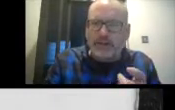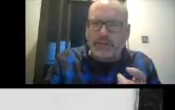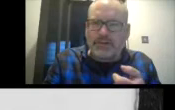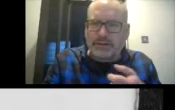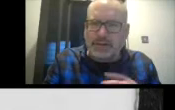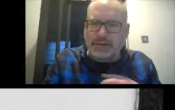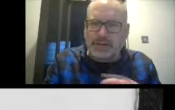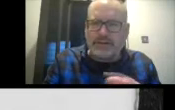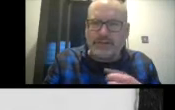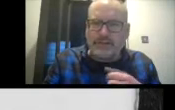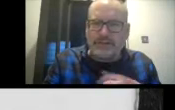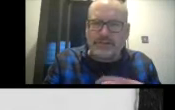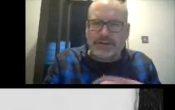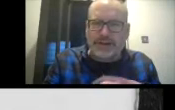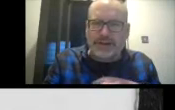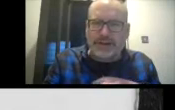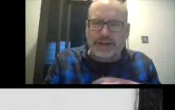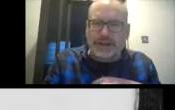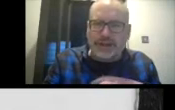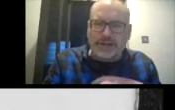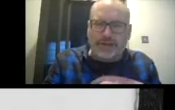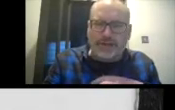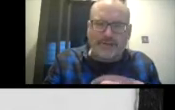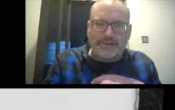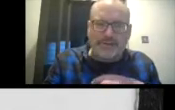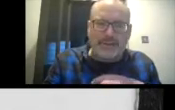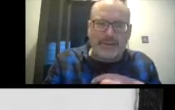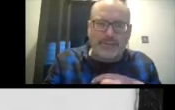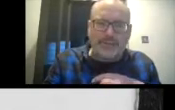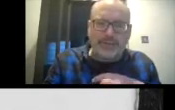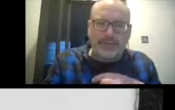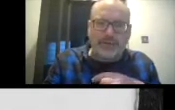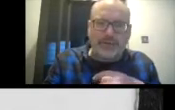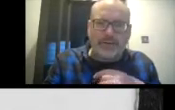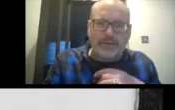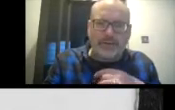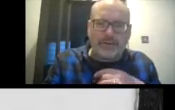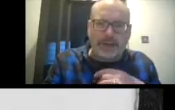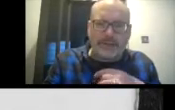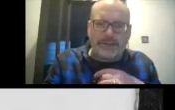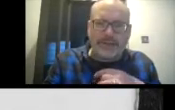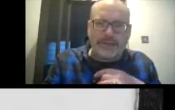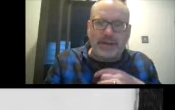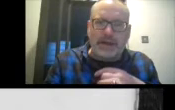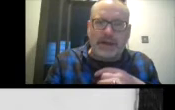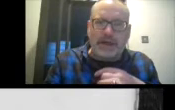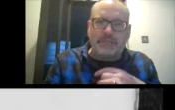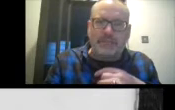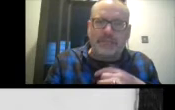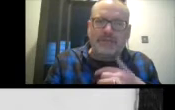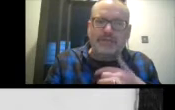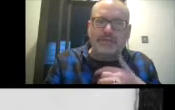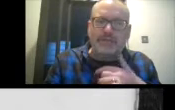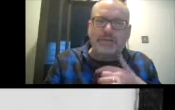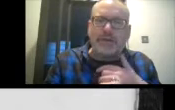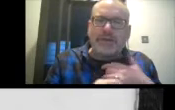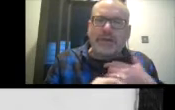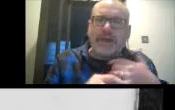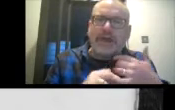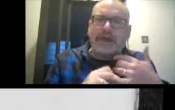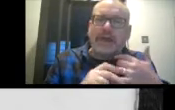North America, but it is used here in Ireland quite a lot in the past.